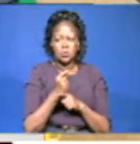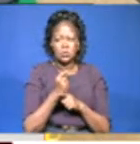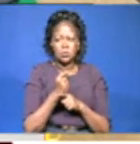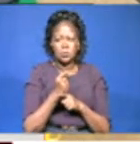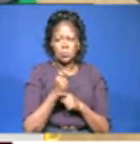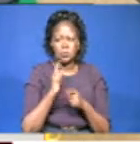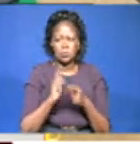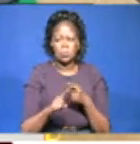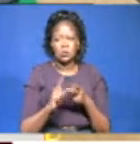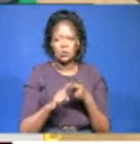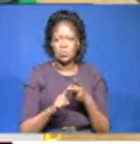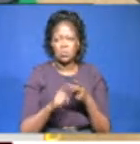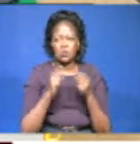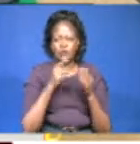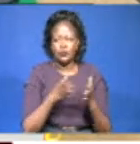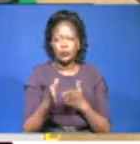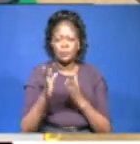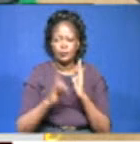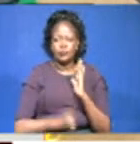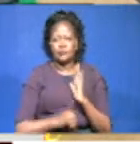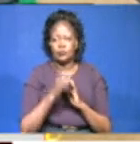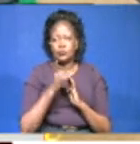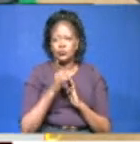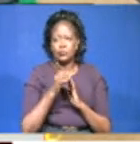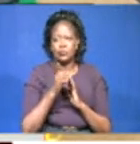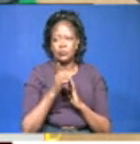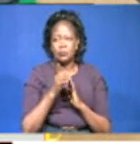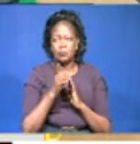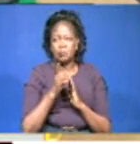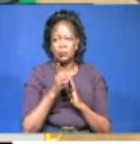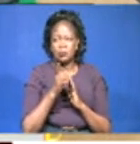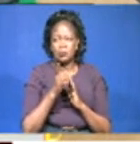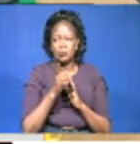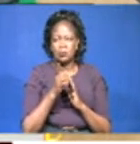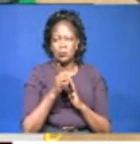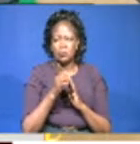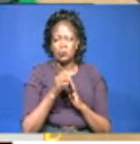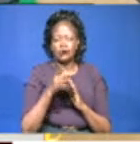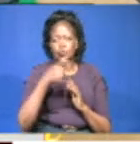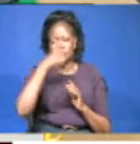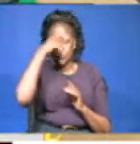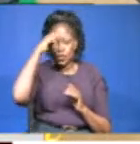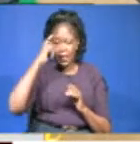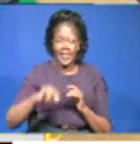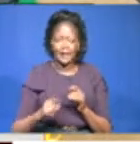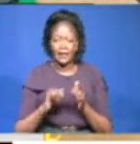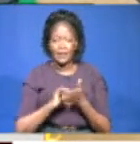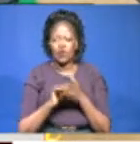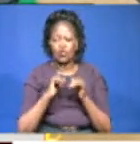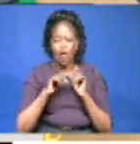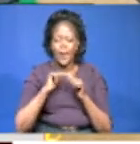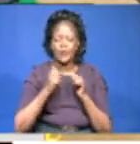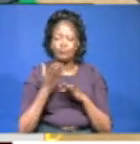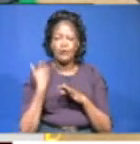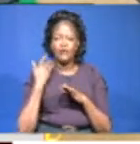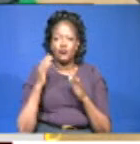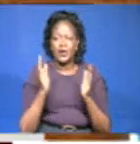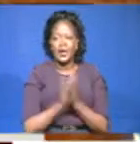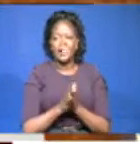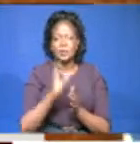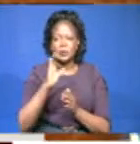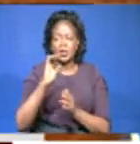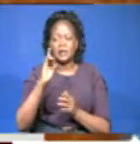whether it is on infrastructure development, the Juakali sites we've talked about in the past, the